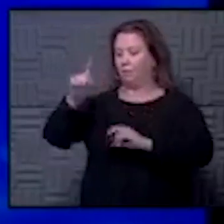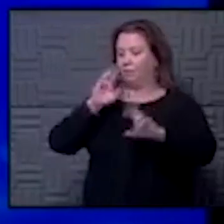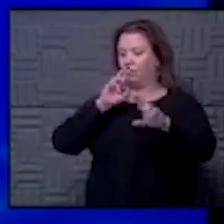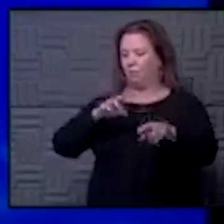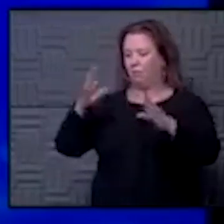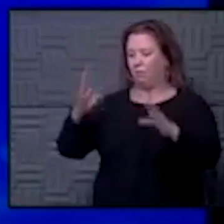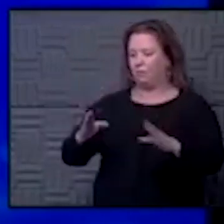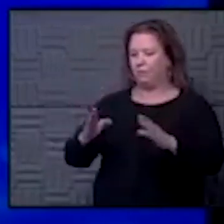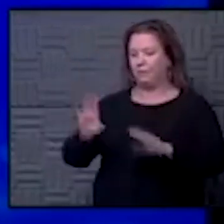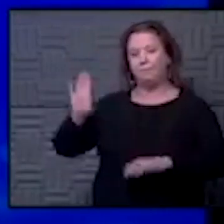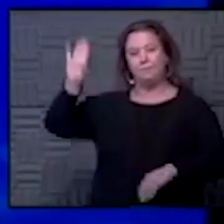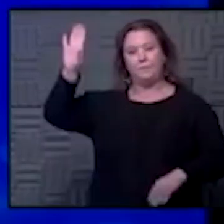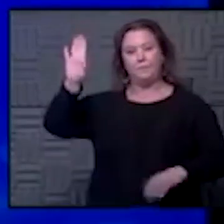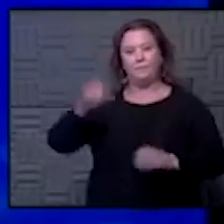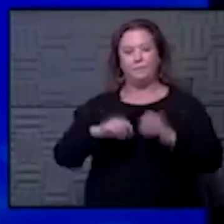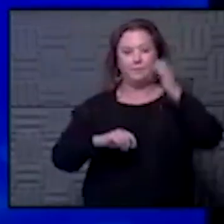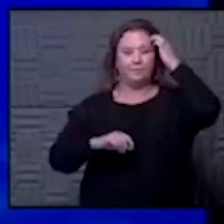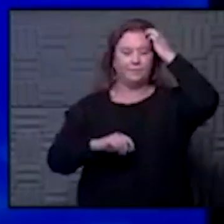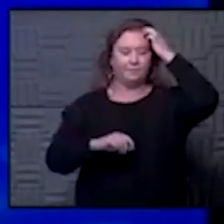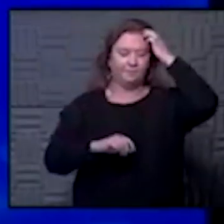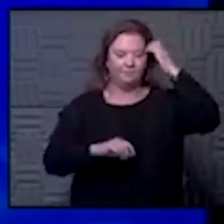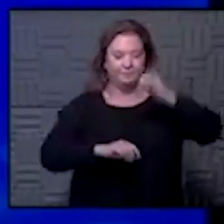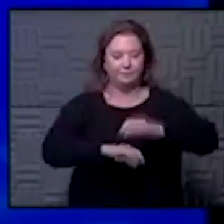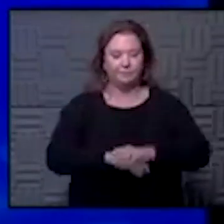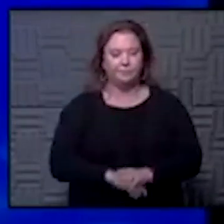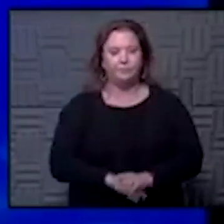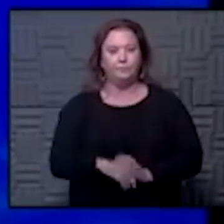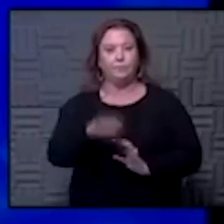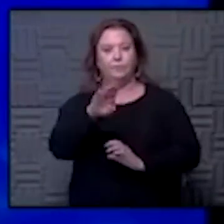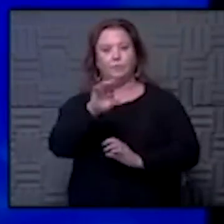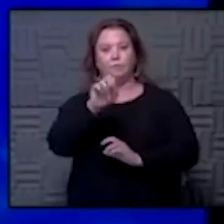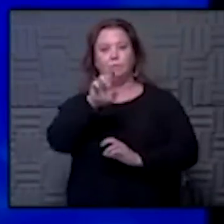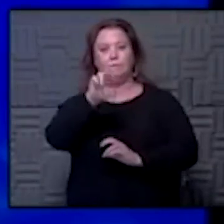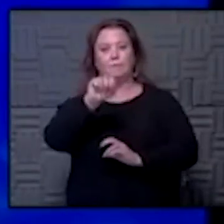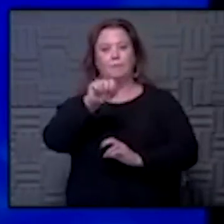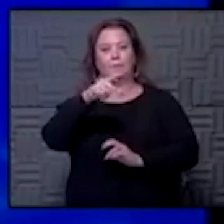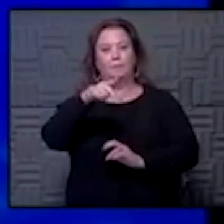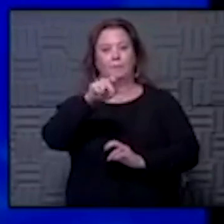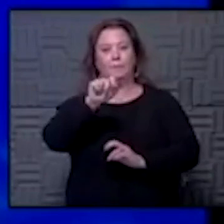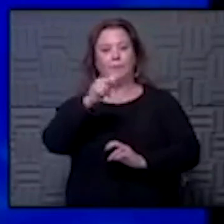the line, they can chime in then as well. I think that's perfect. Okay, Barbara Pahood.